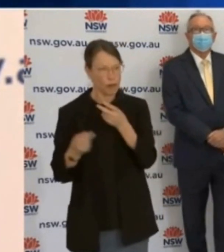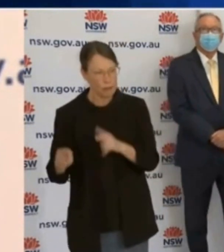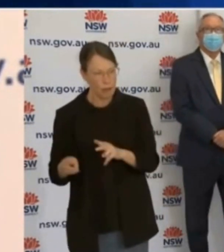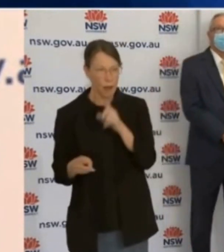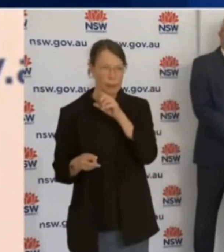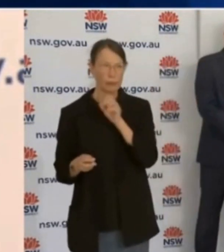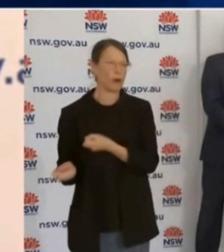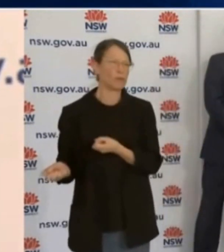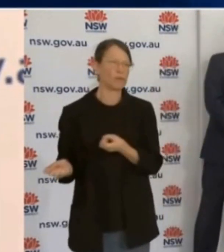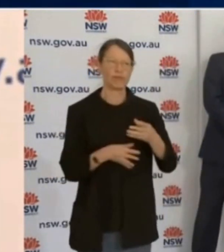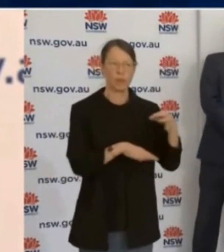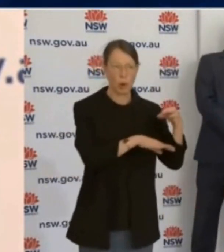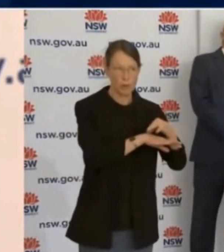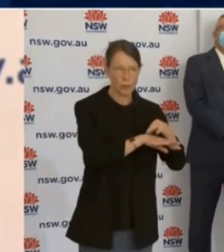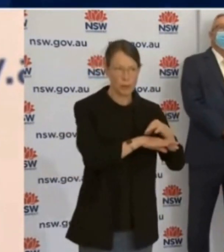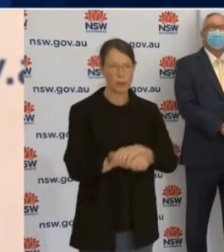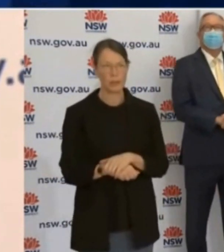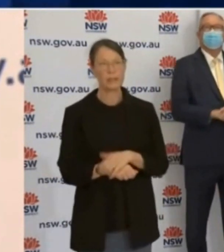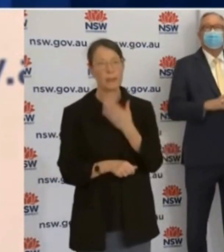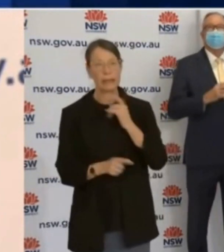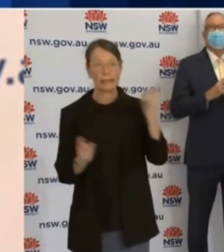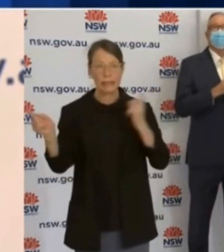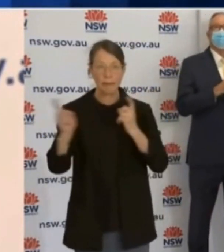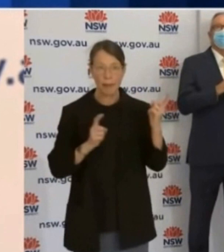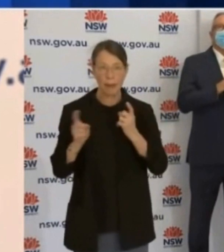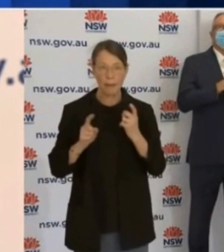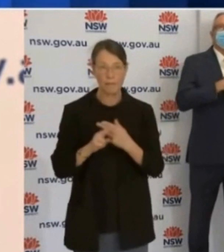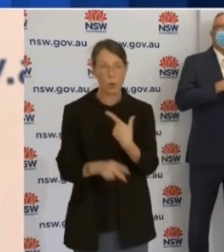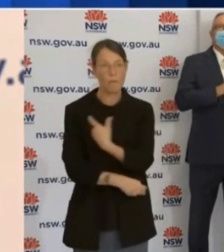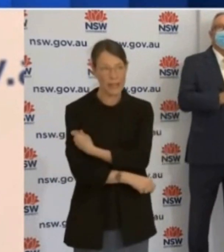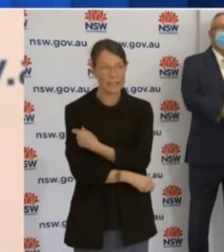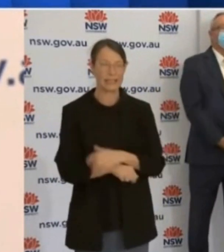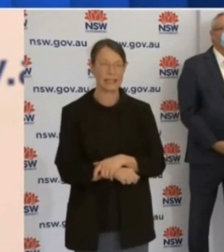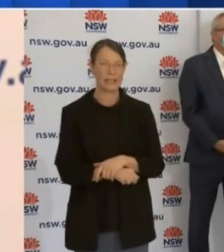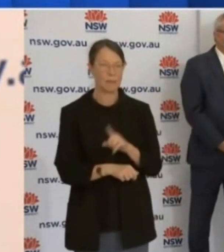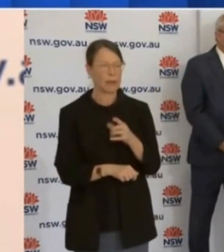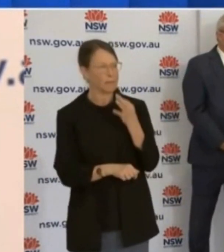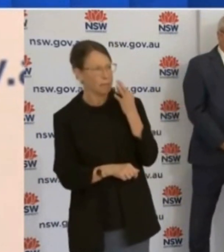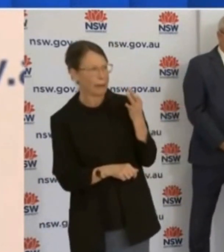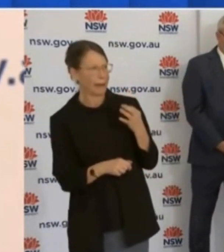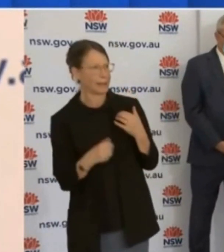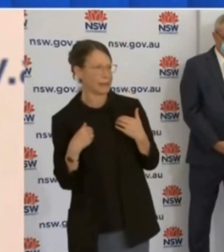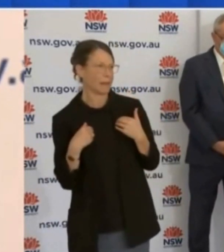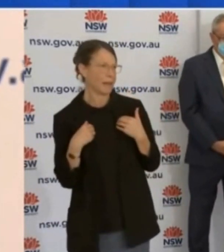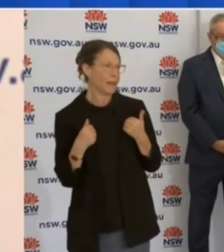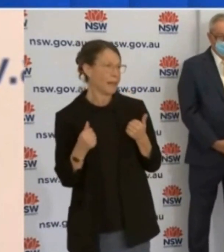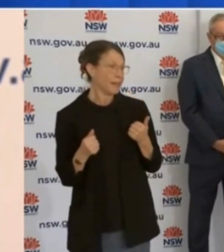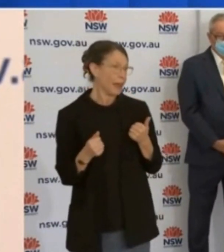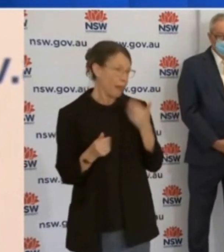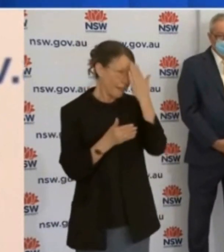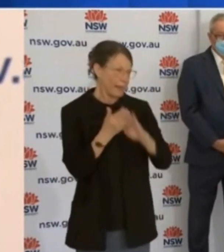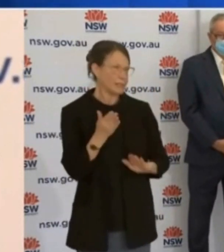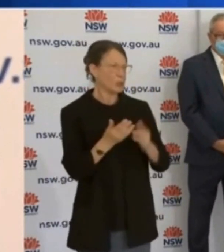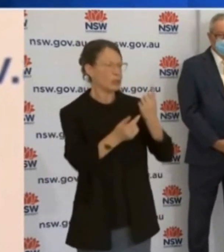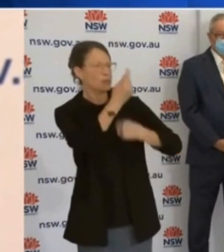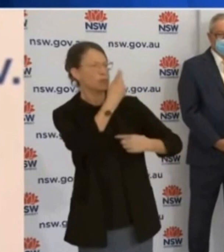just urge people to come forward and get vaccinated. But we take advice from our health experts. But clearly a priority for us, as